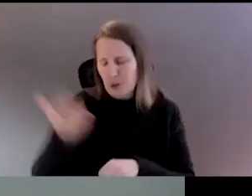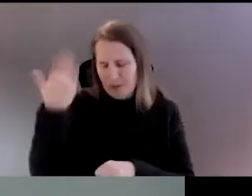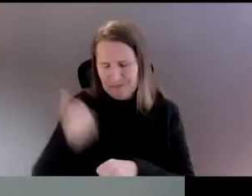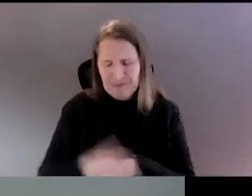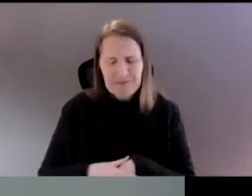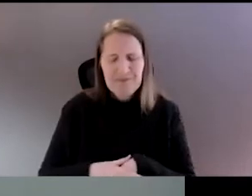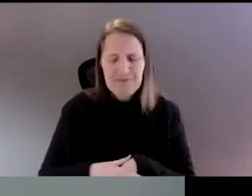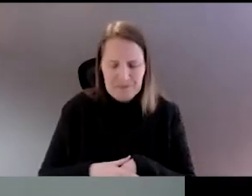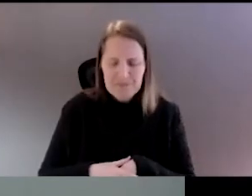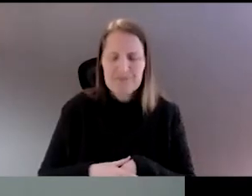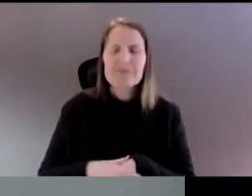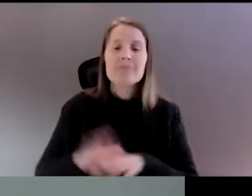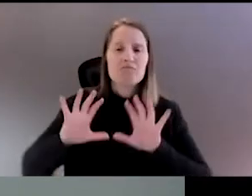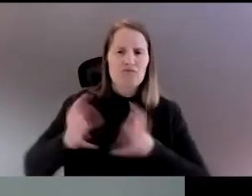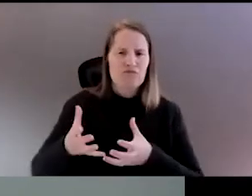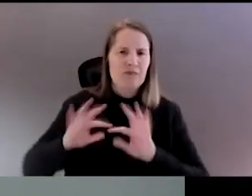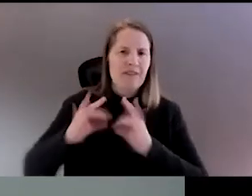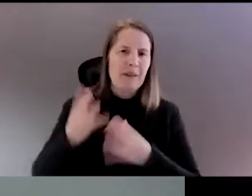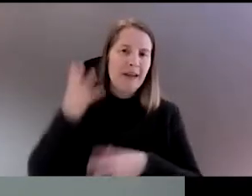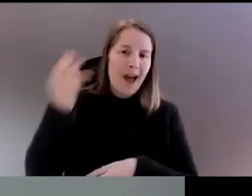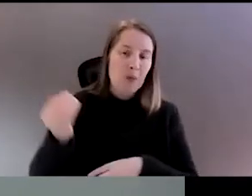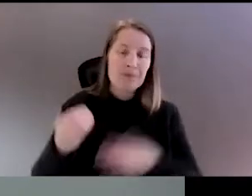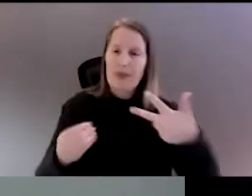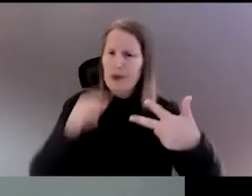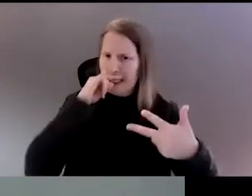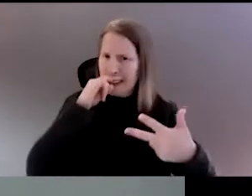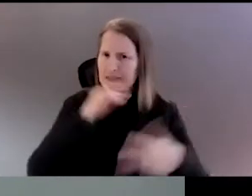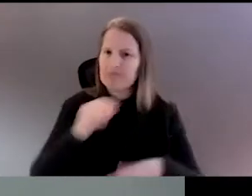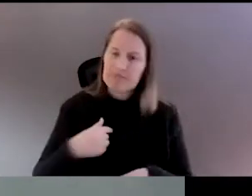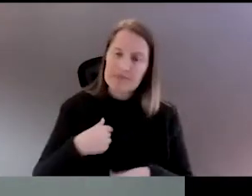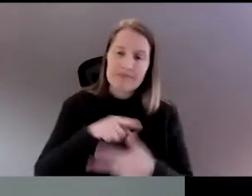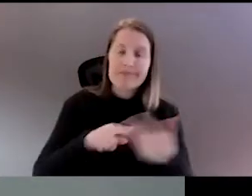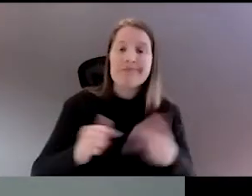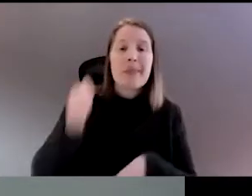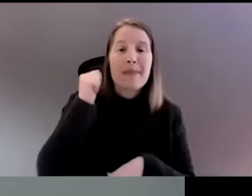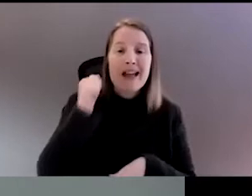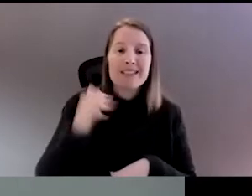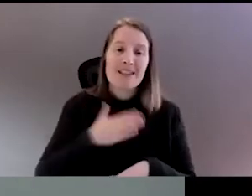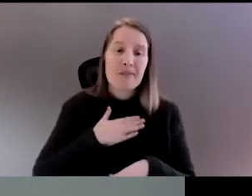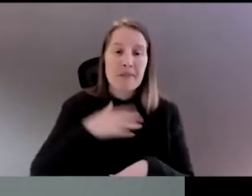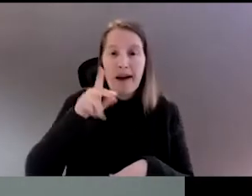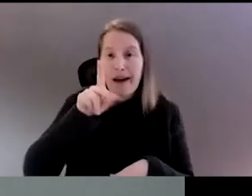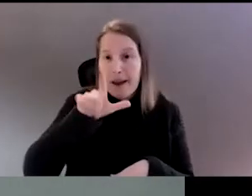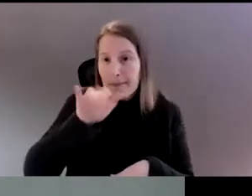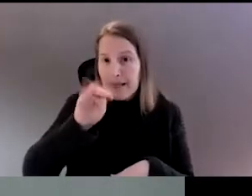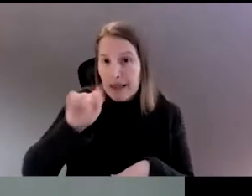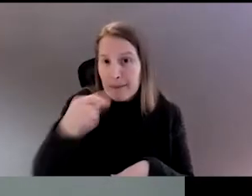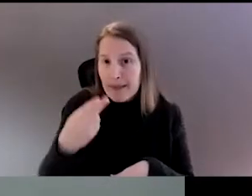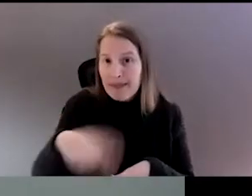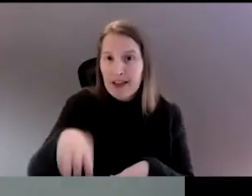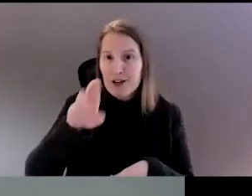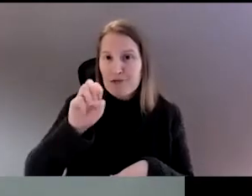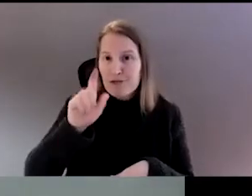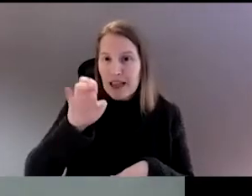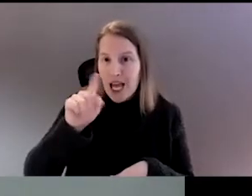were all out, and my 3 children were in the back seat of my little Plymouth Reliant station wagon arguing. And